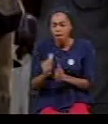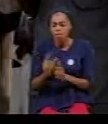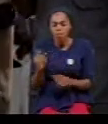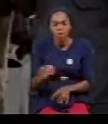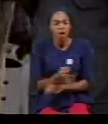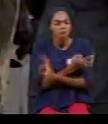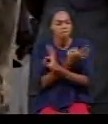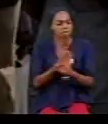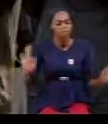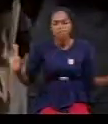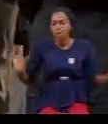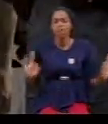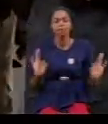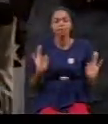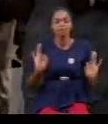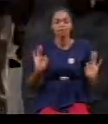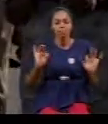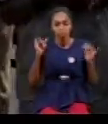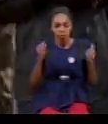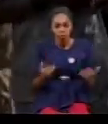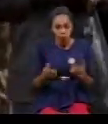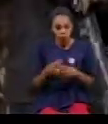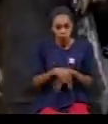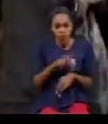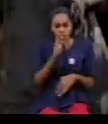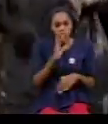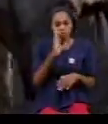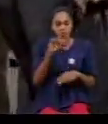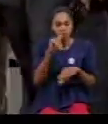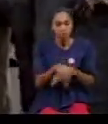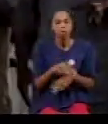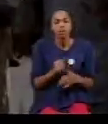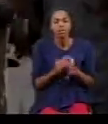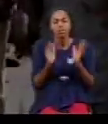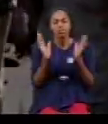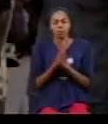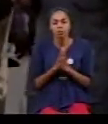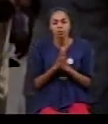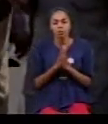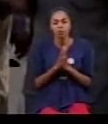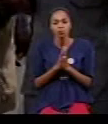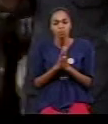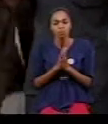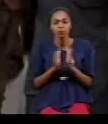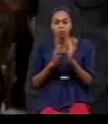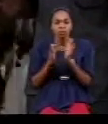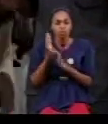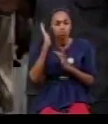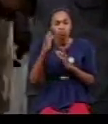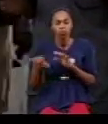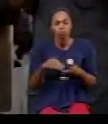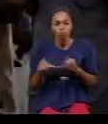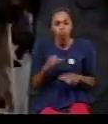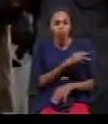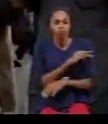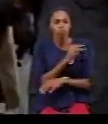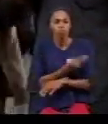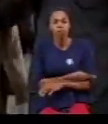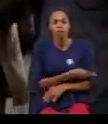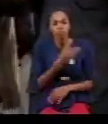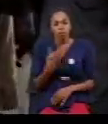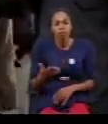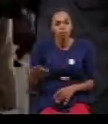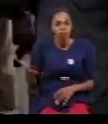the night. This is the night. Yes, he will do mighty, mighty things. Dead, we come back